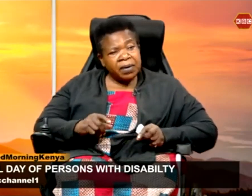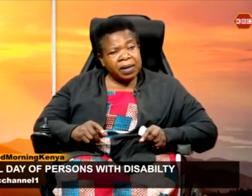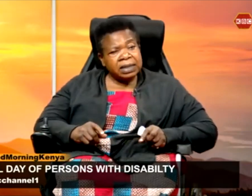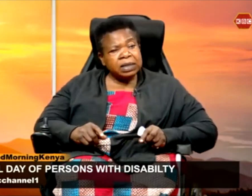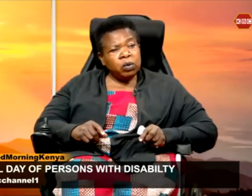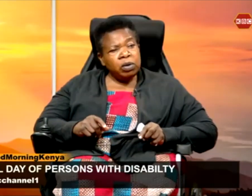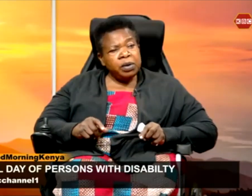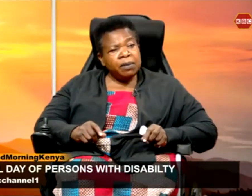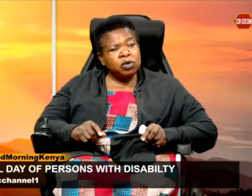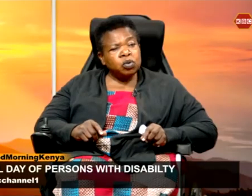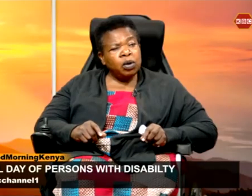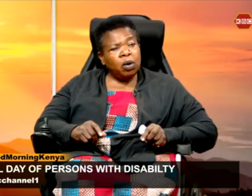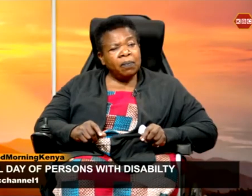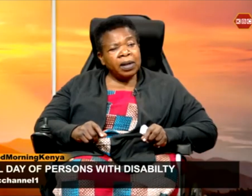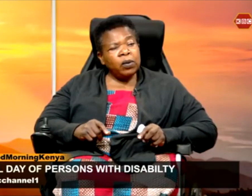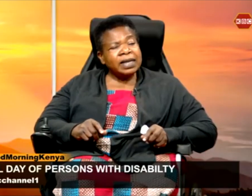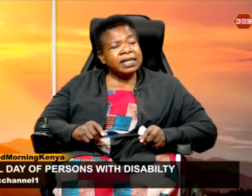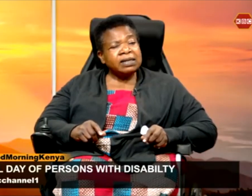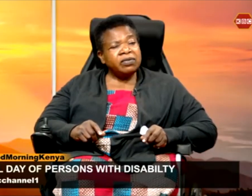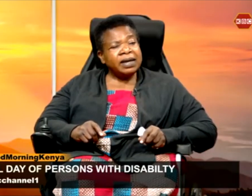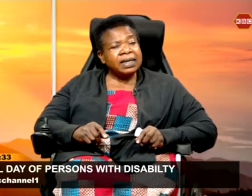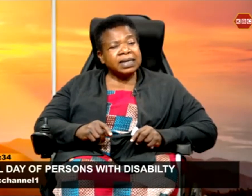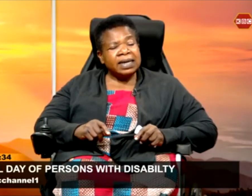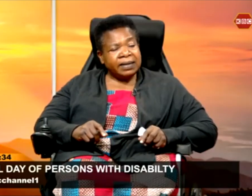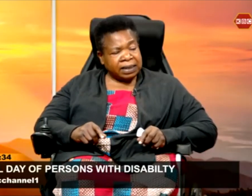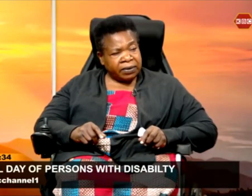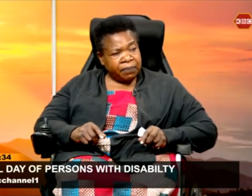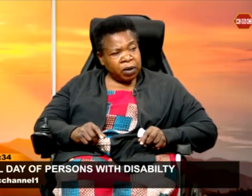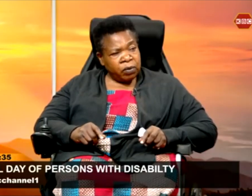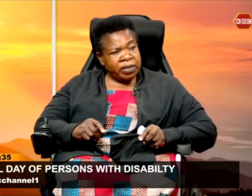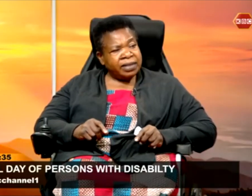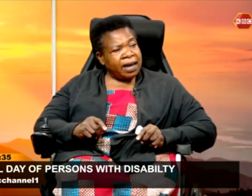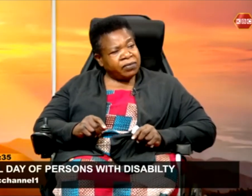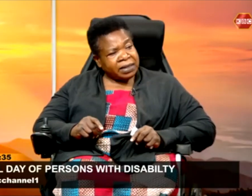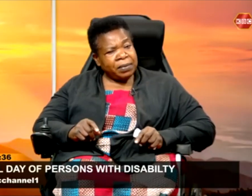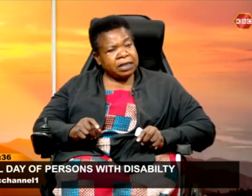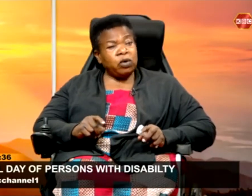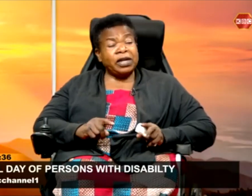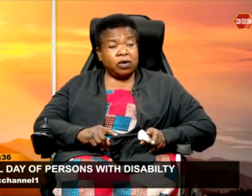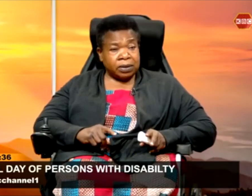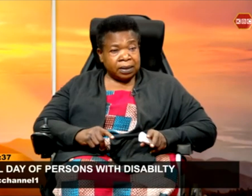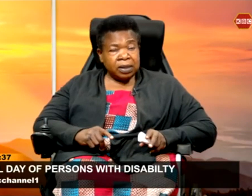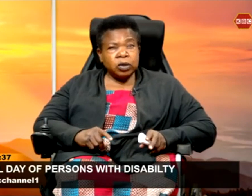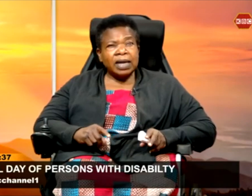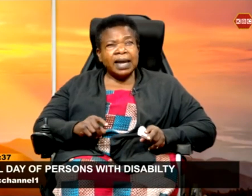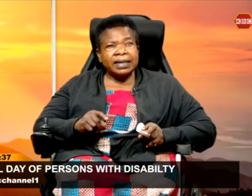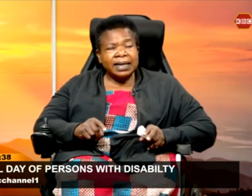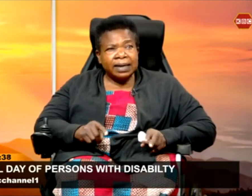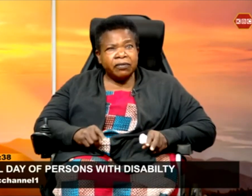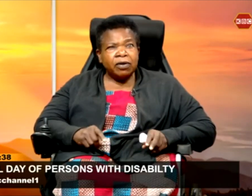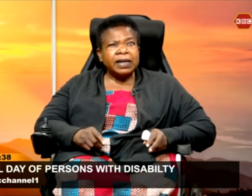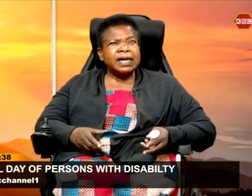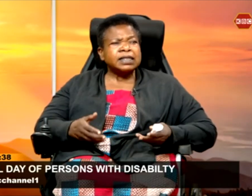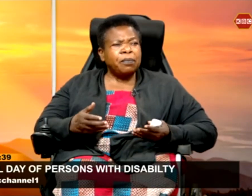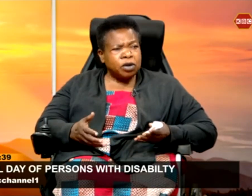so that the families will be able to, you know, look at their children as any other children, yes, whether they have disability or they don't, mm, so that at